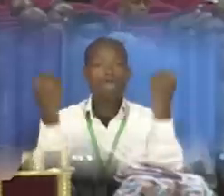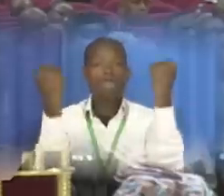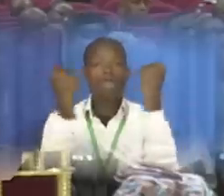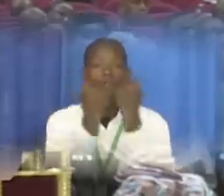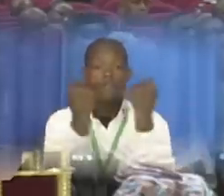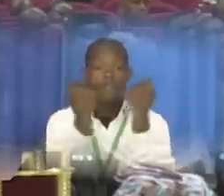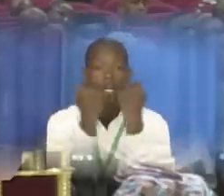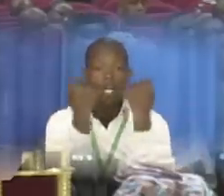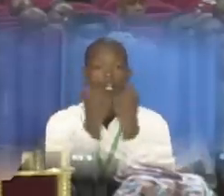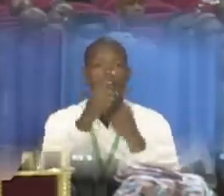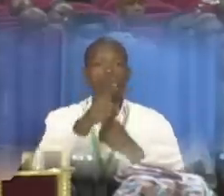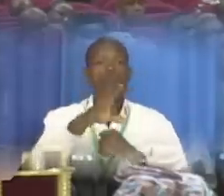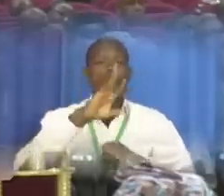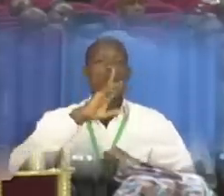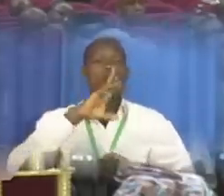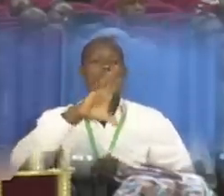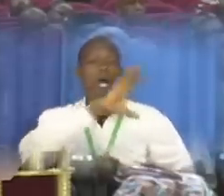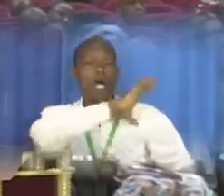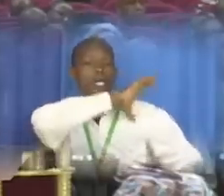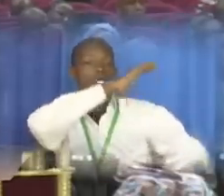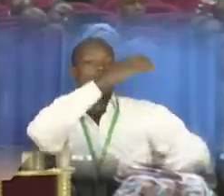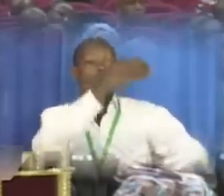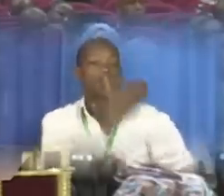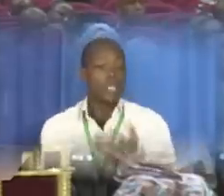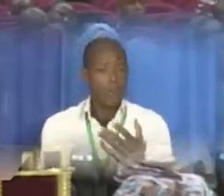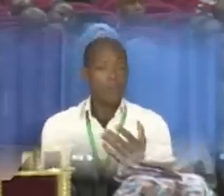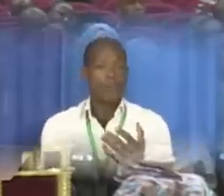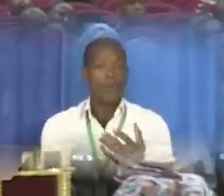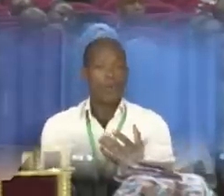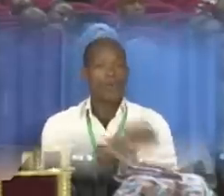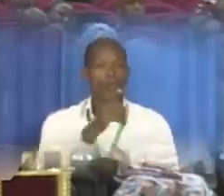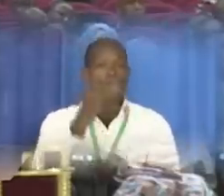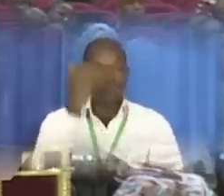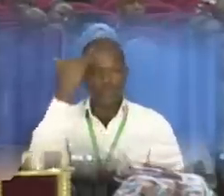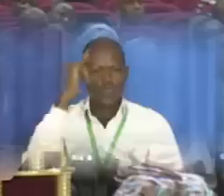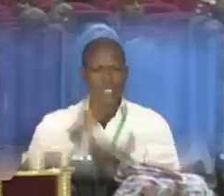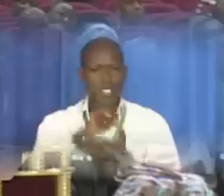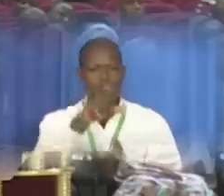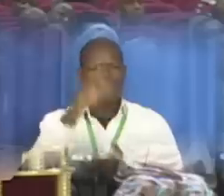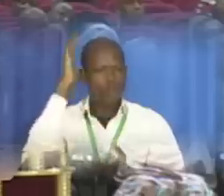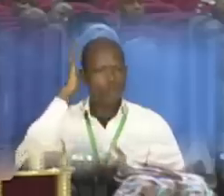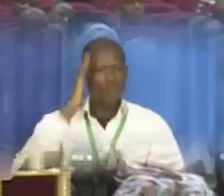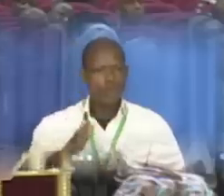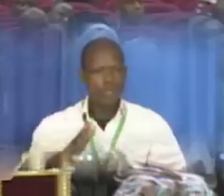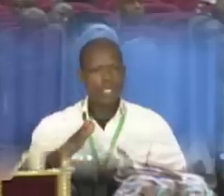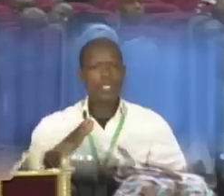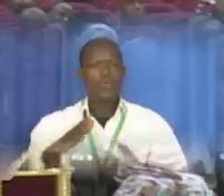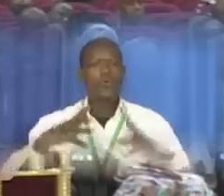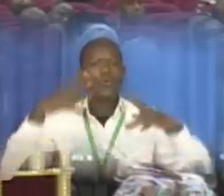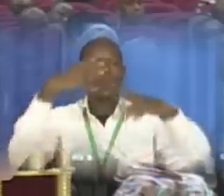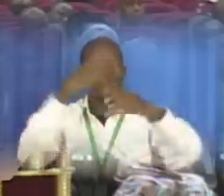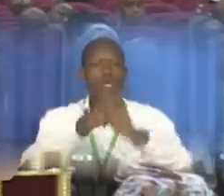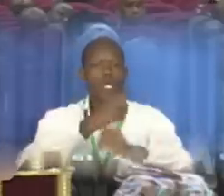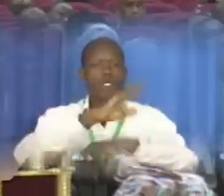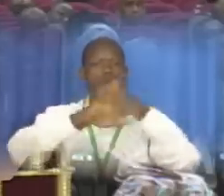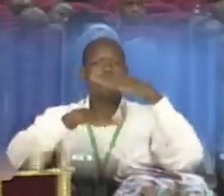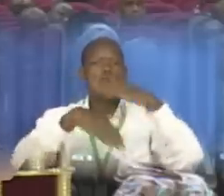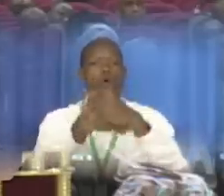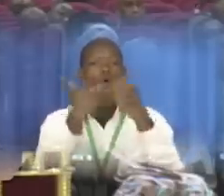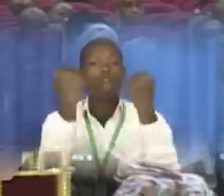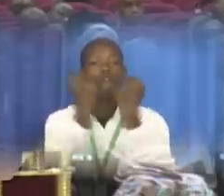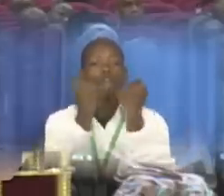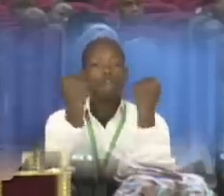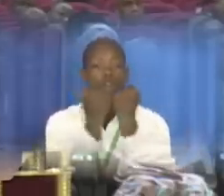you're a champion, you know you are going to win every fight, and then you say, let there be fights. Because